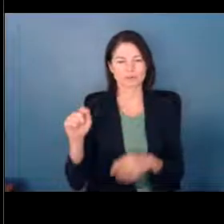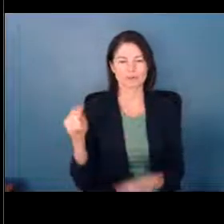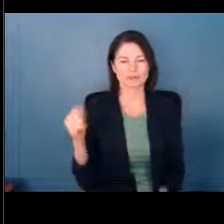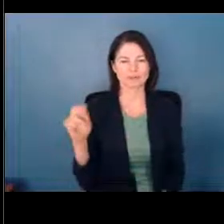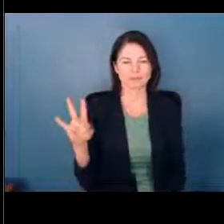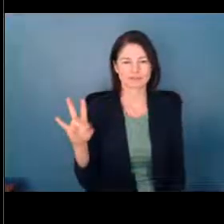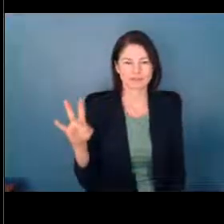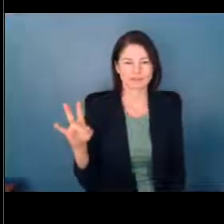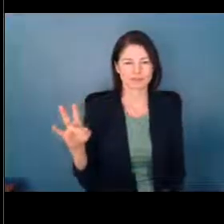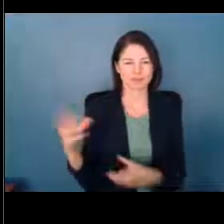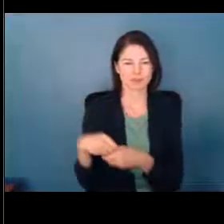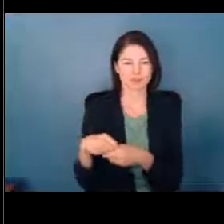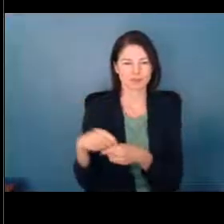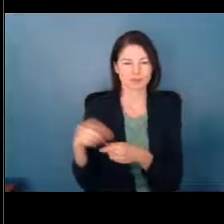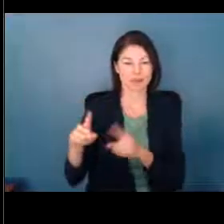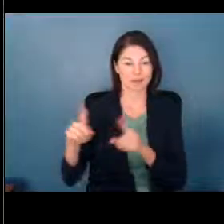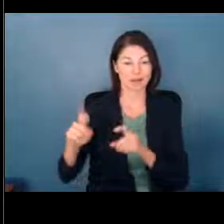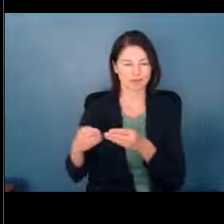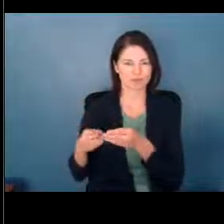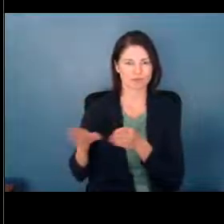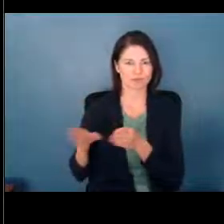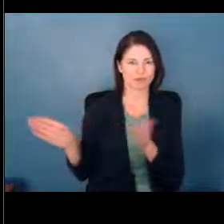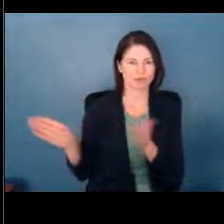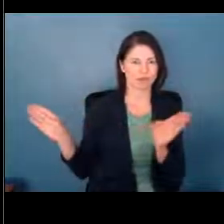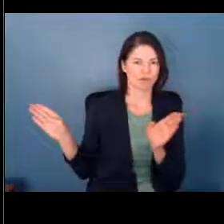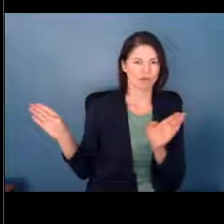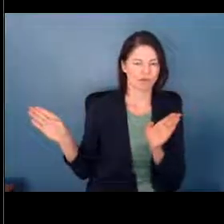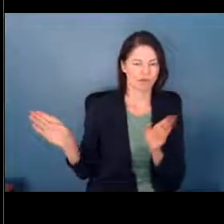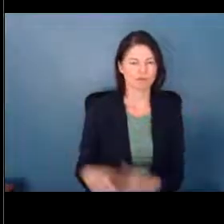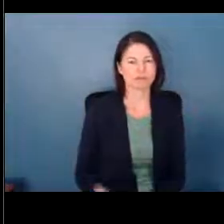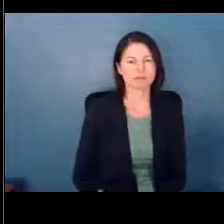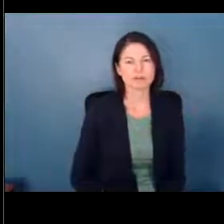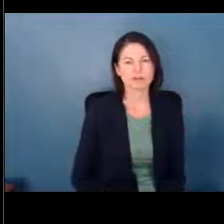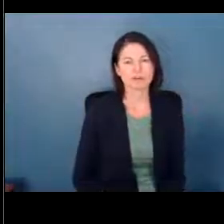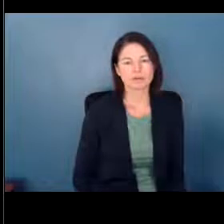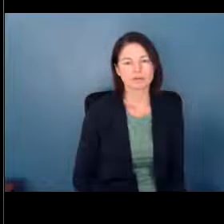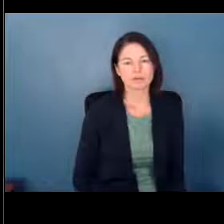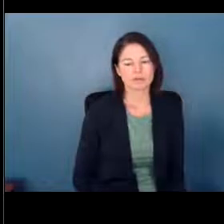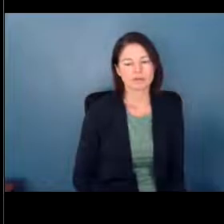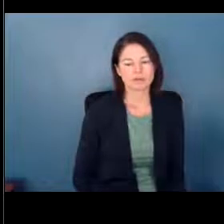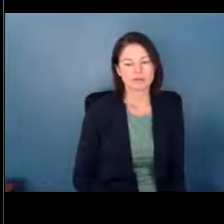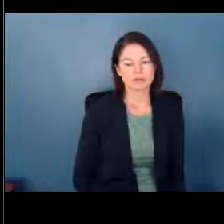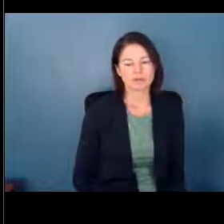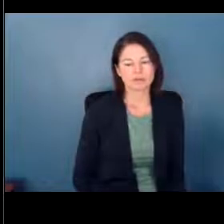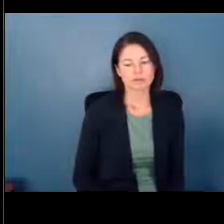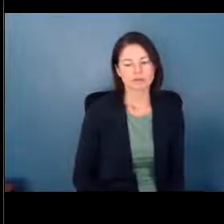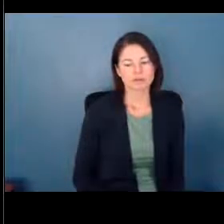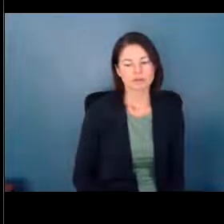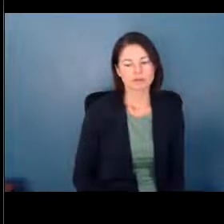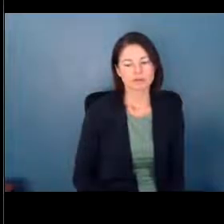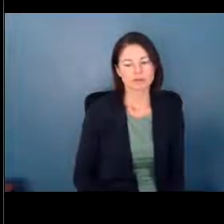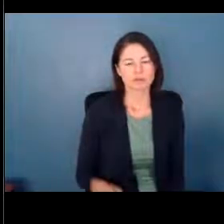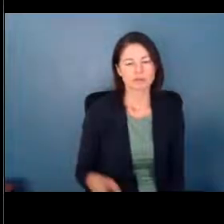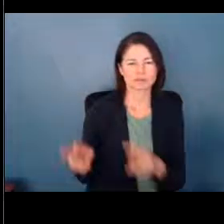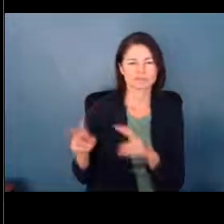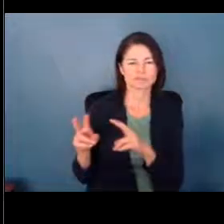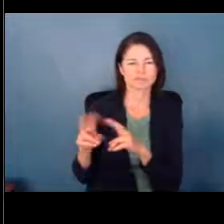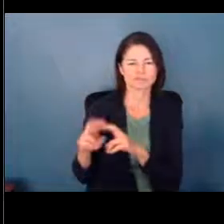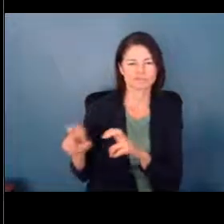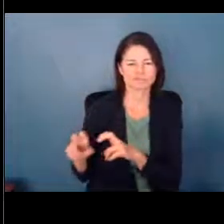was extremely broad. And then looking at what were we really trying to accomplish with this pilot. And